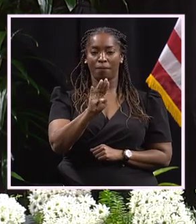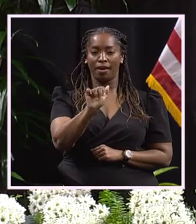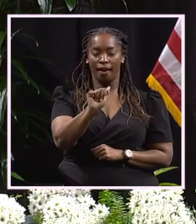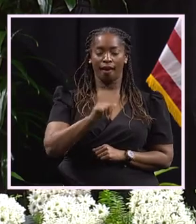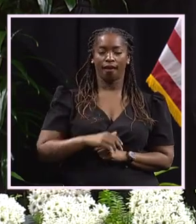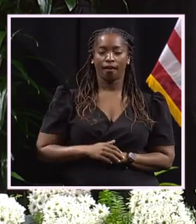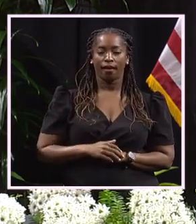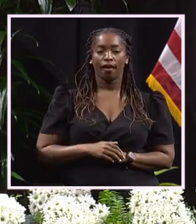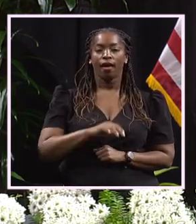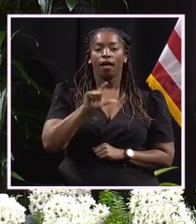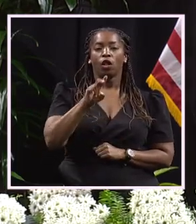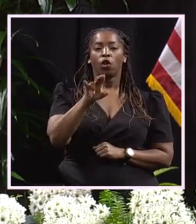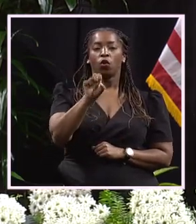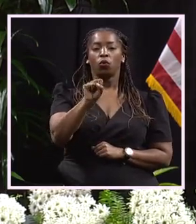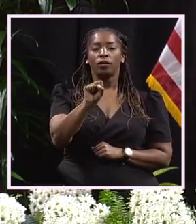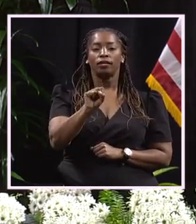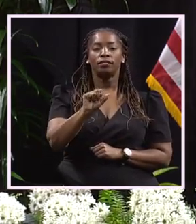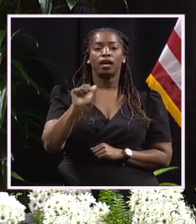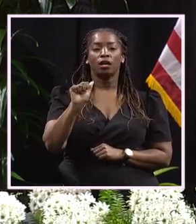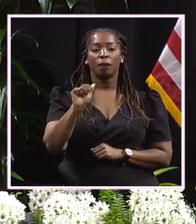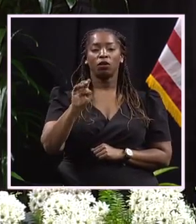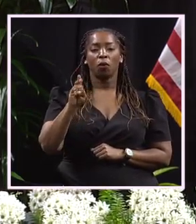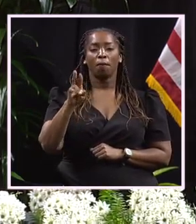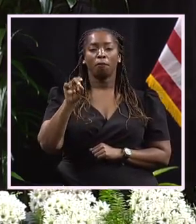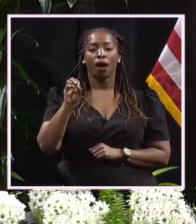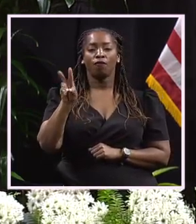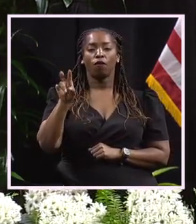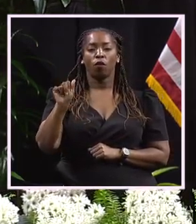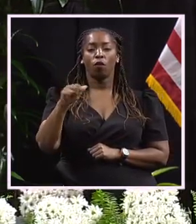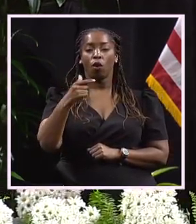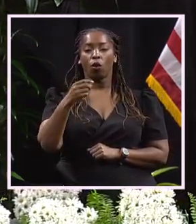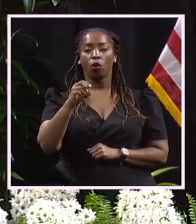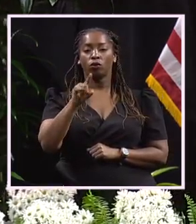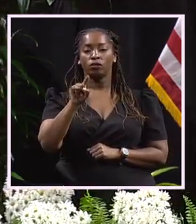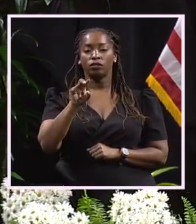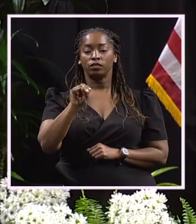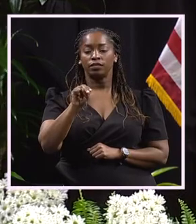Luis Armando Bravo Gonzalez.